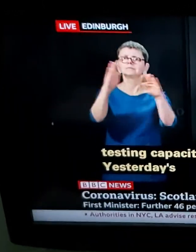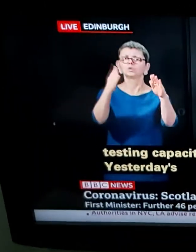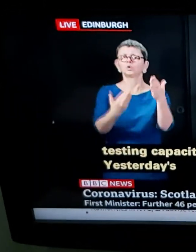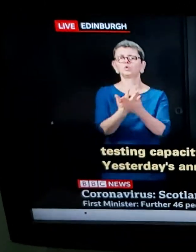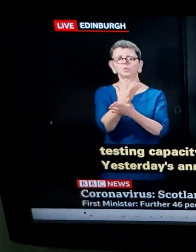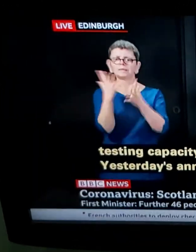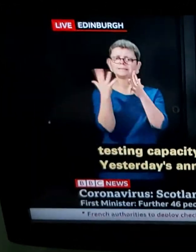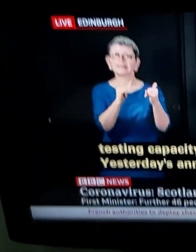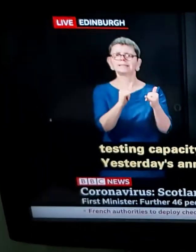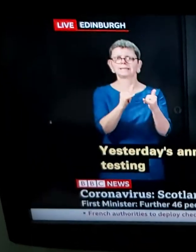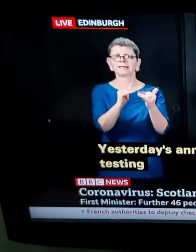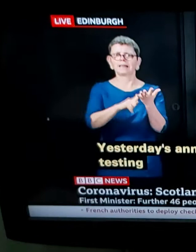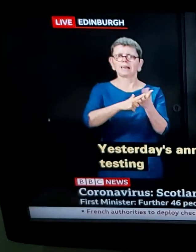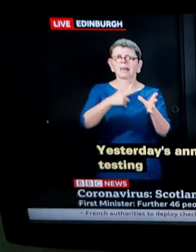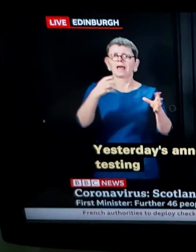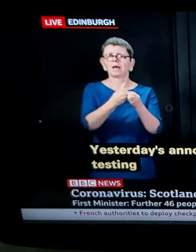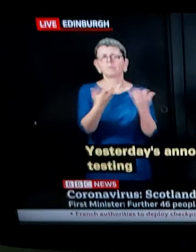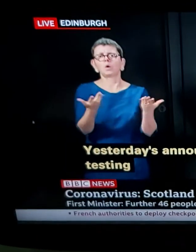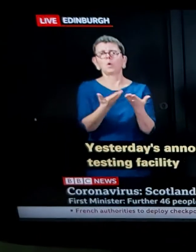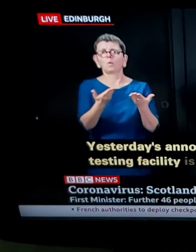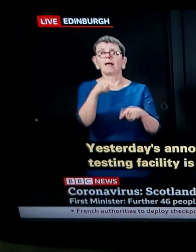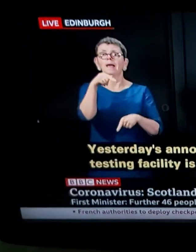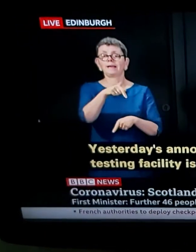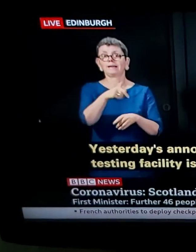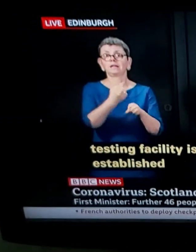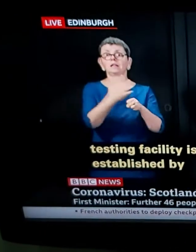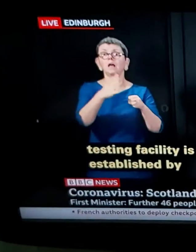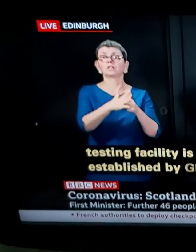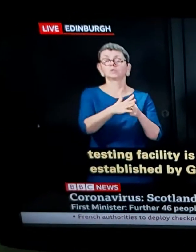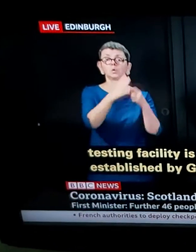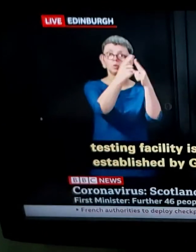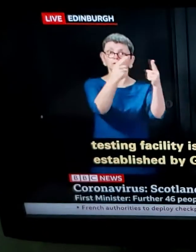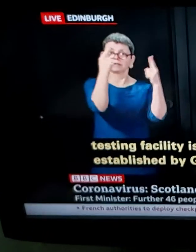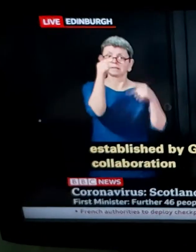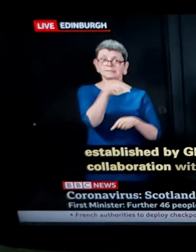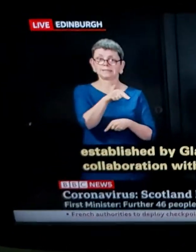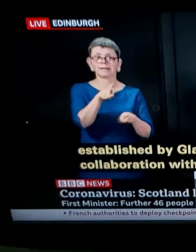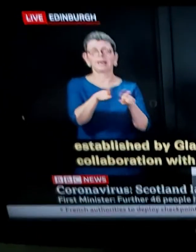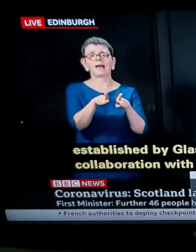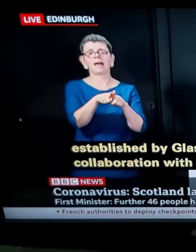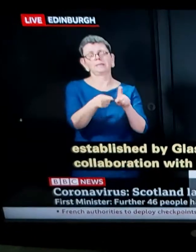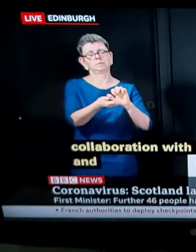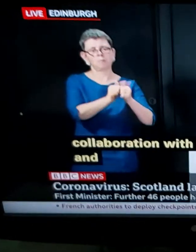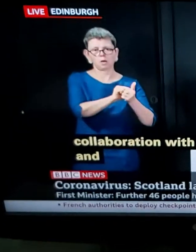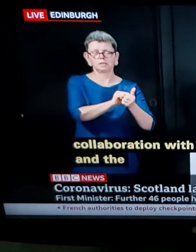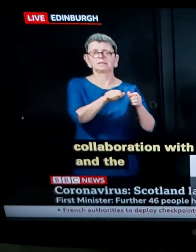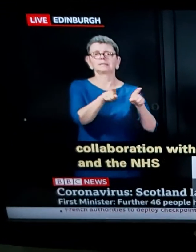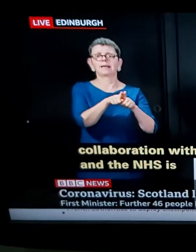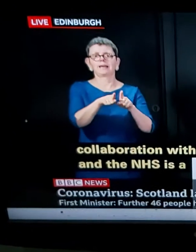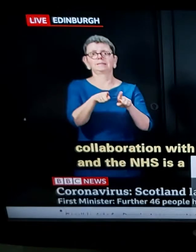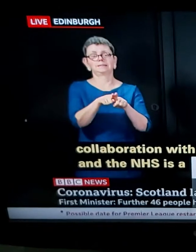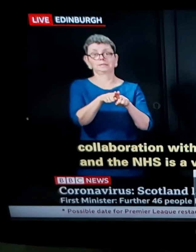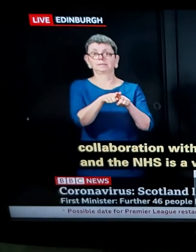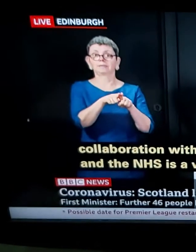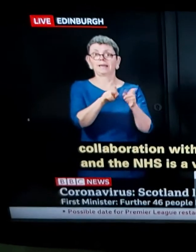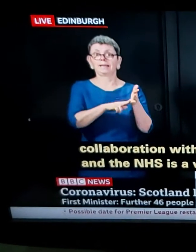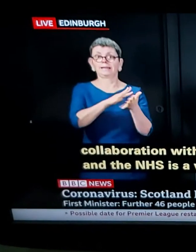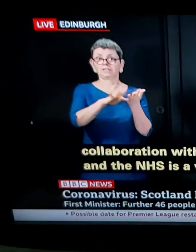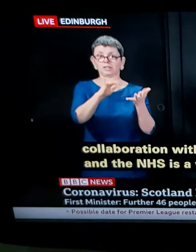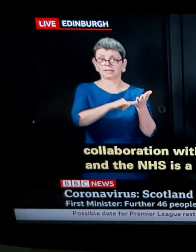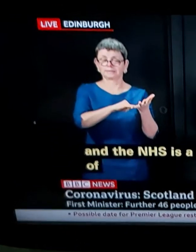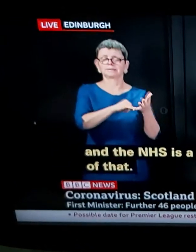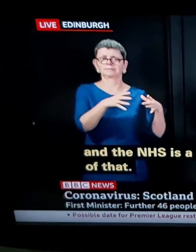established by Glasgow University in collaboration with industry partners and the NHS is a very good example of that. We in Scotland are currently